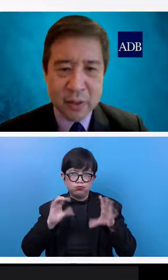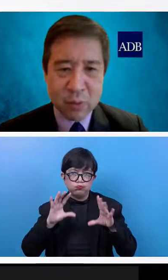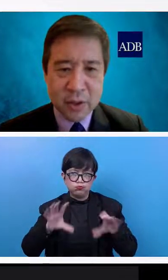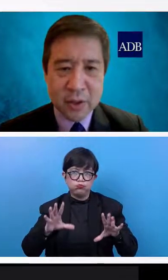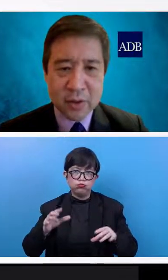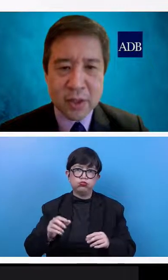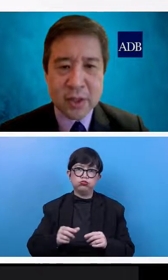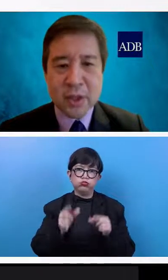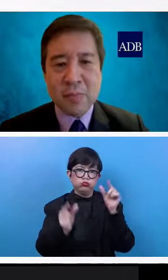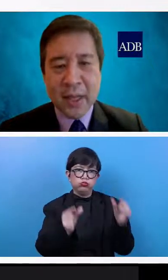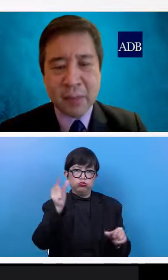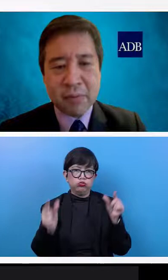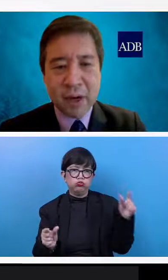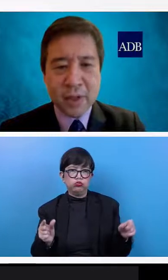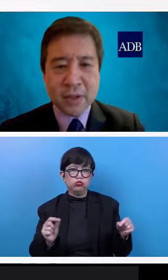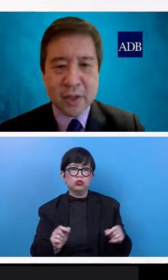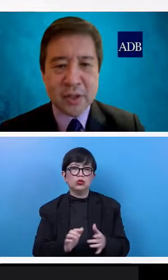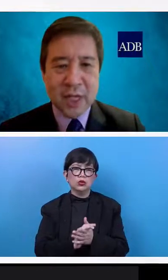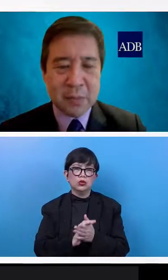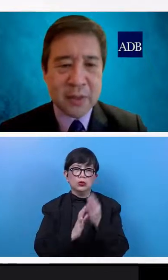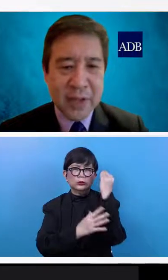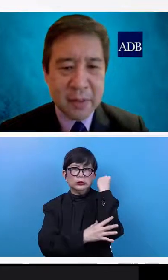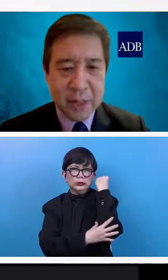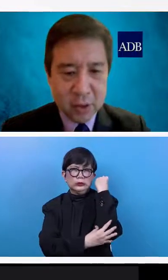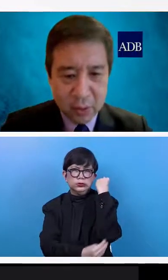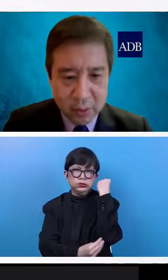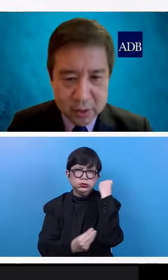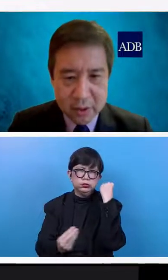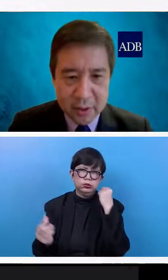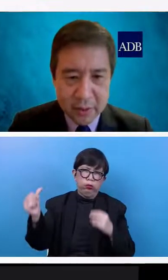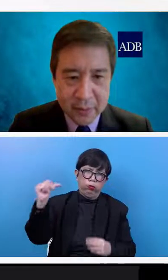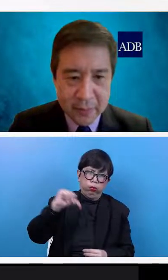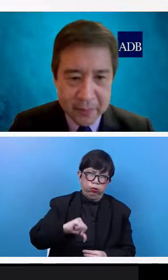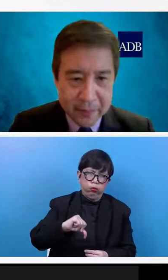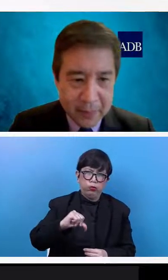that want to continue making progress on sustainable development goals.